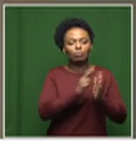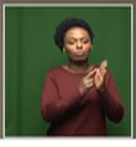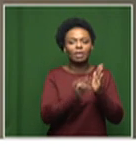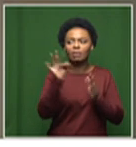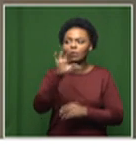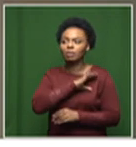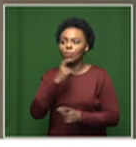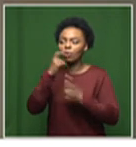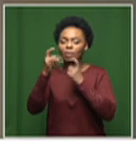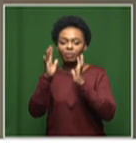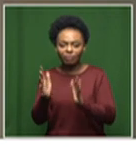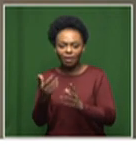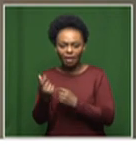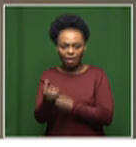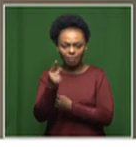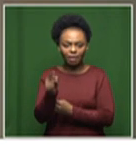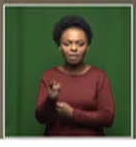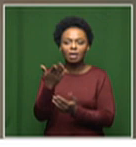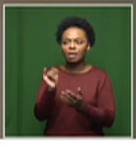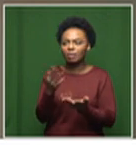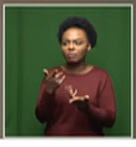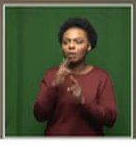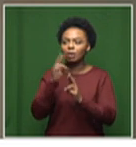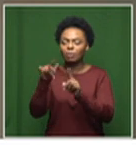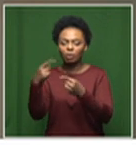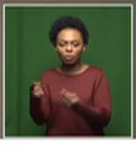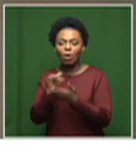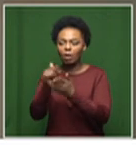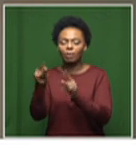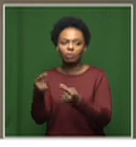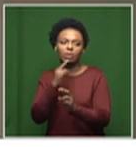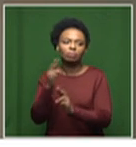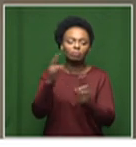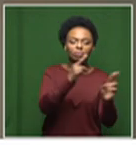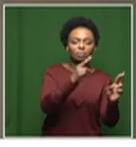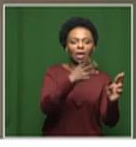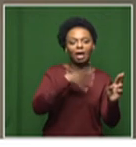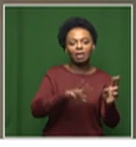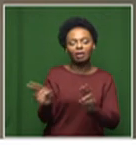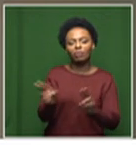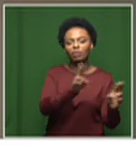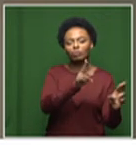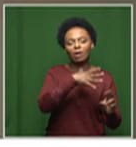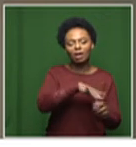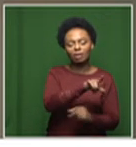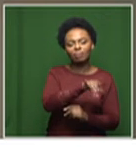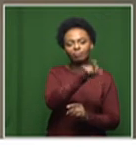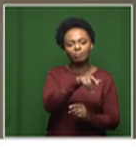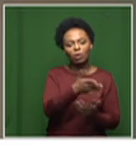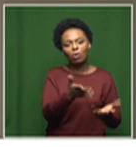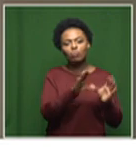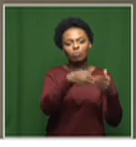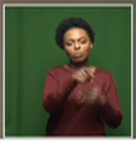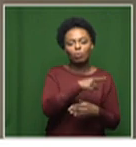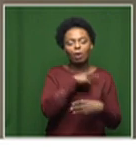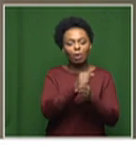we cannot deal with it, then we'll obviously direct them in the correct direction. On Wasper's side, we're just trying to do educational drives to make sure that